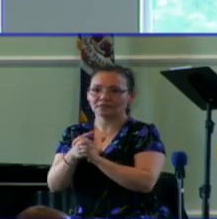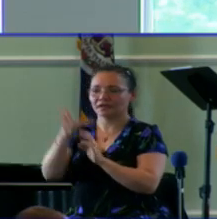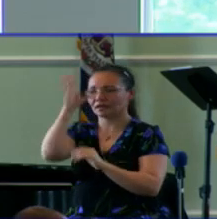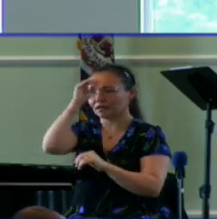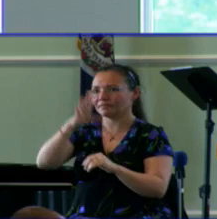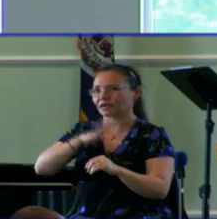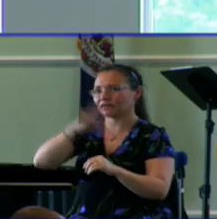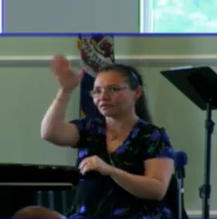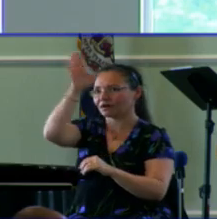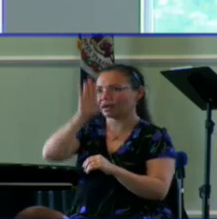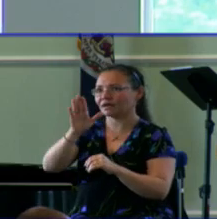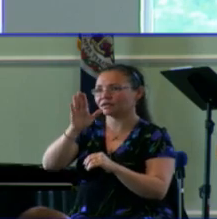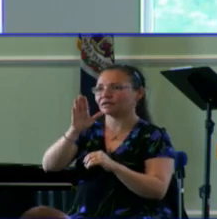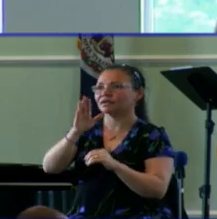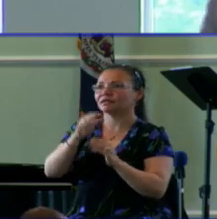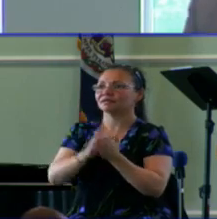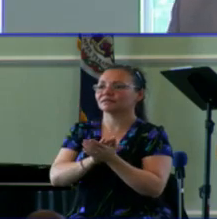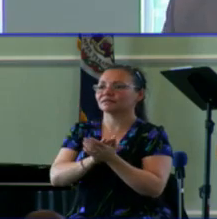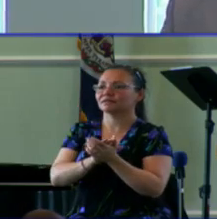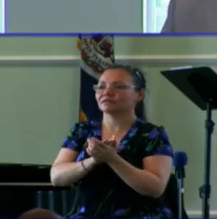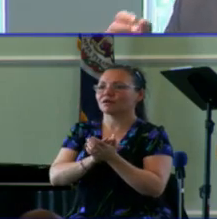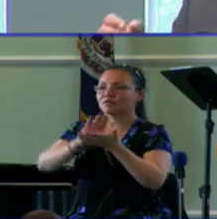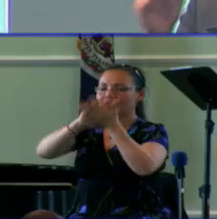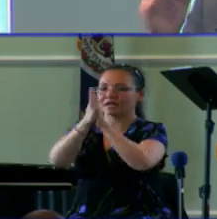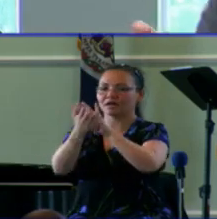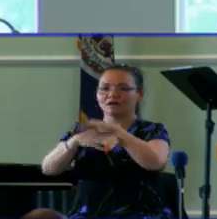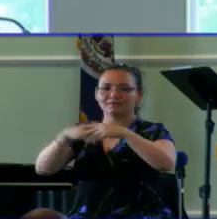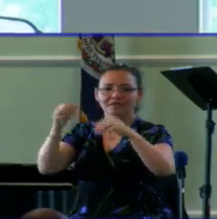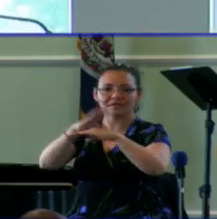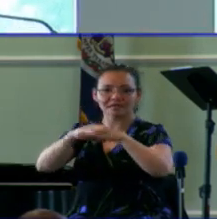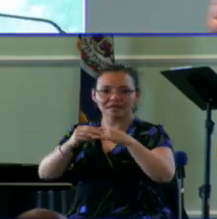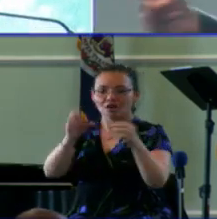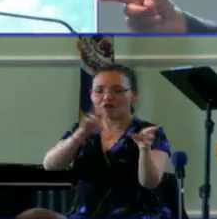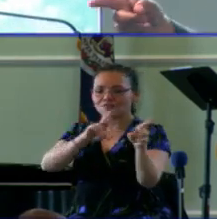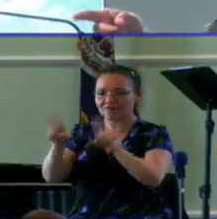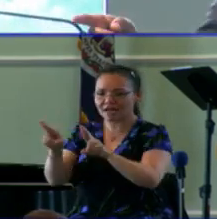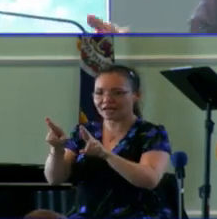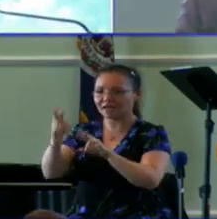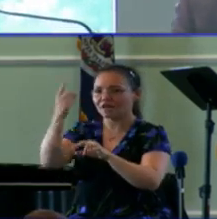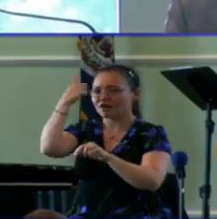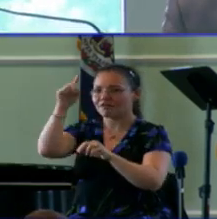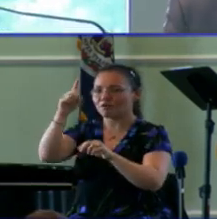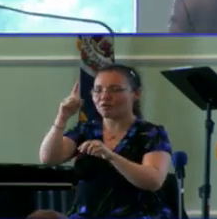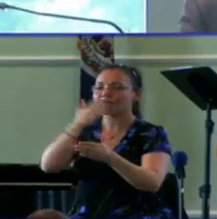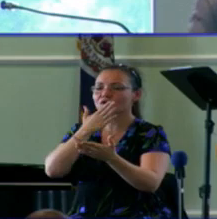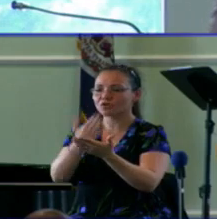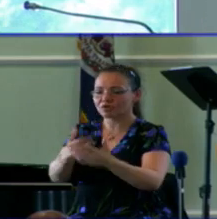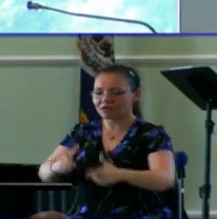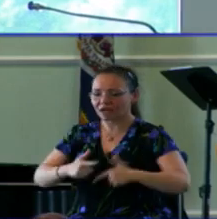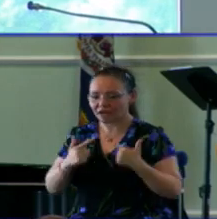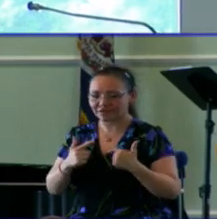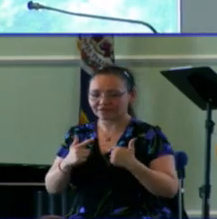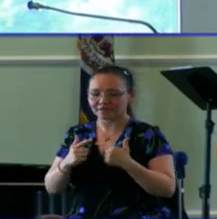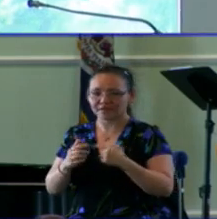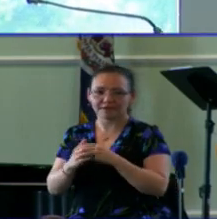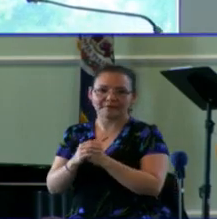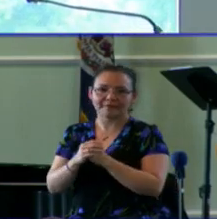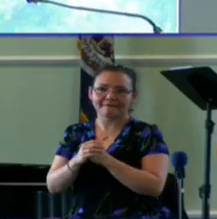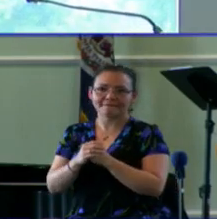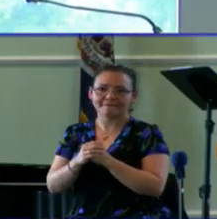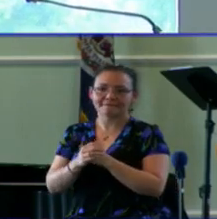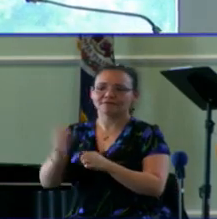God may be complete, thoroughly equipped, or furnished, as the King James says, for